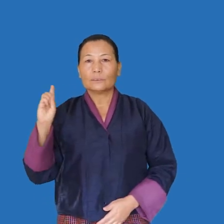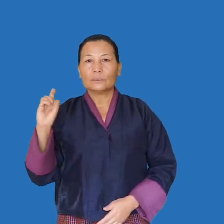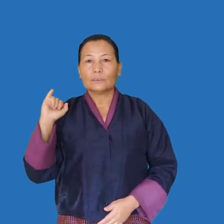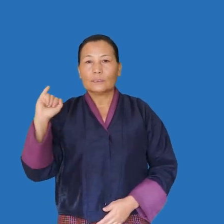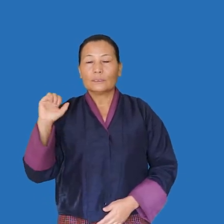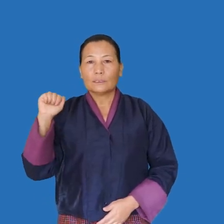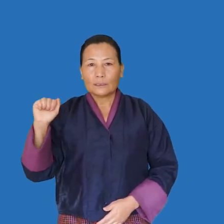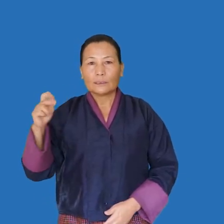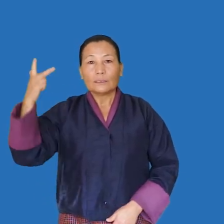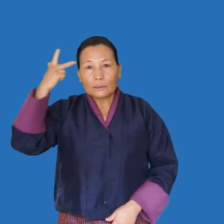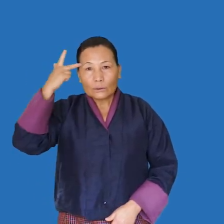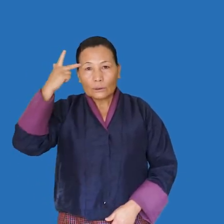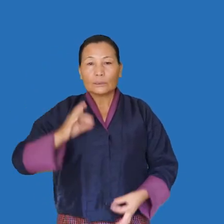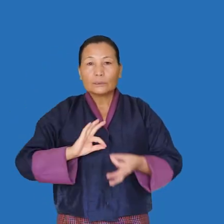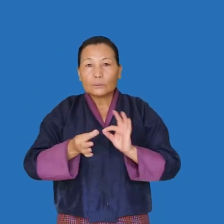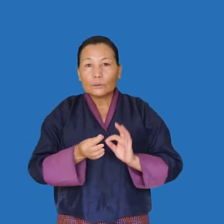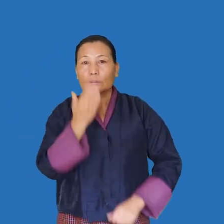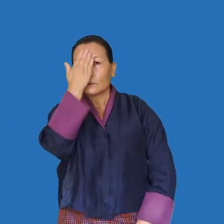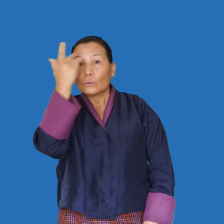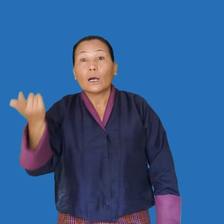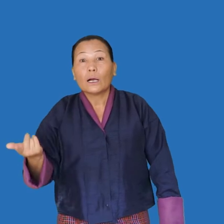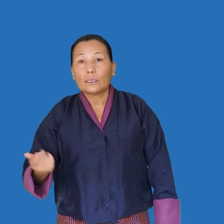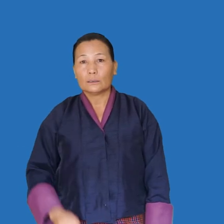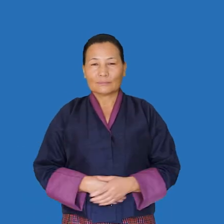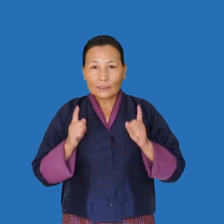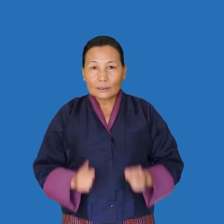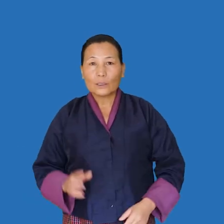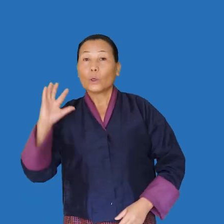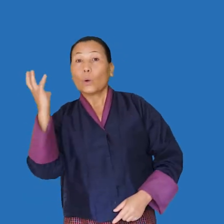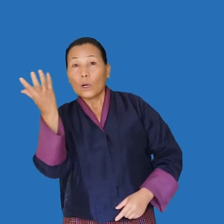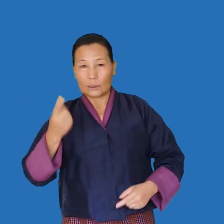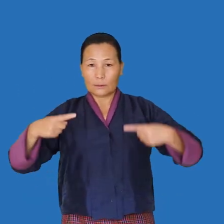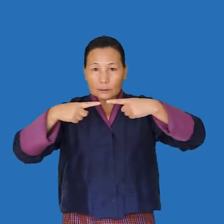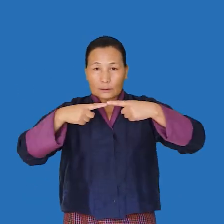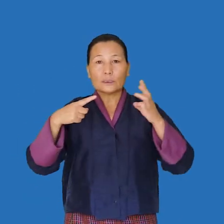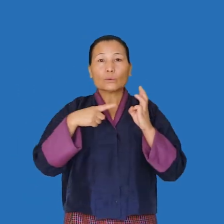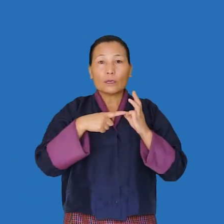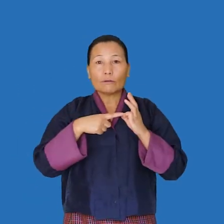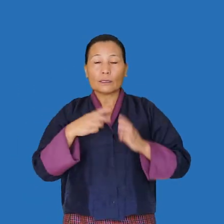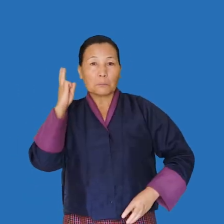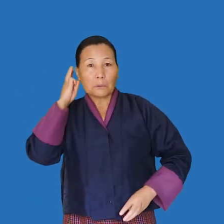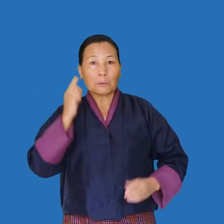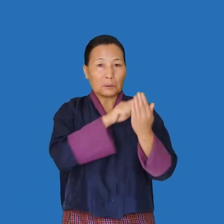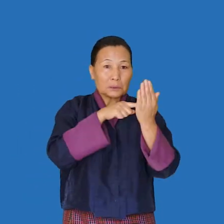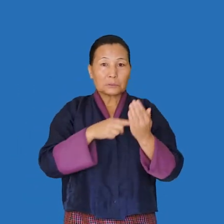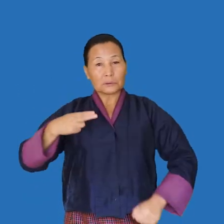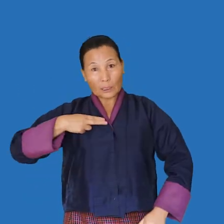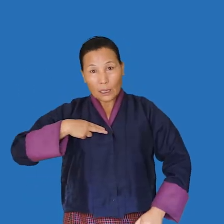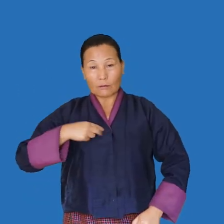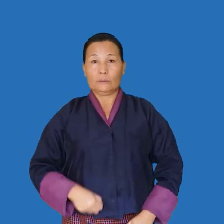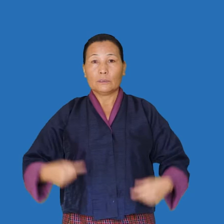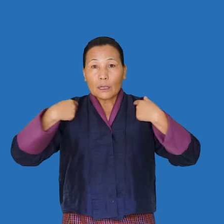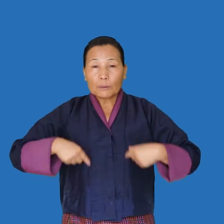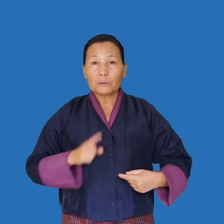why news and media literacy is important. In this digital age, we are